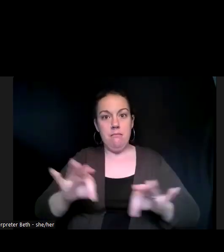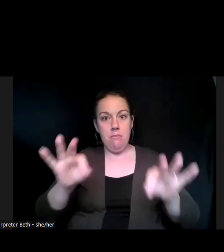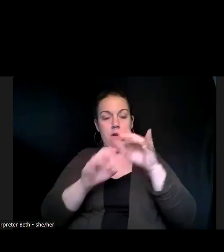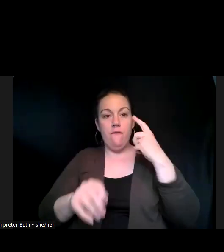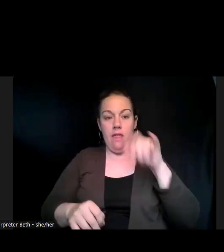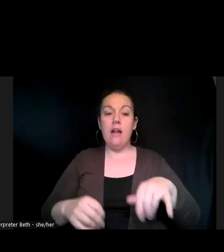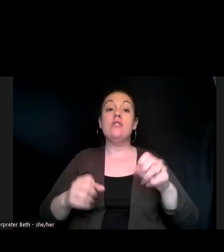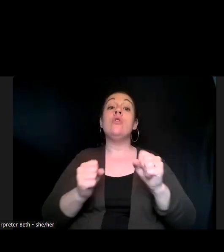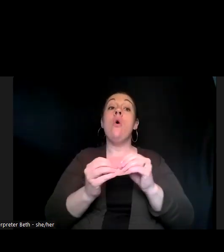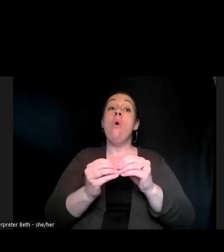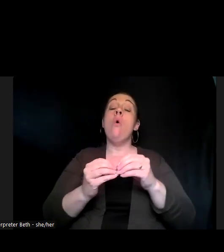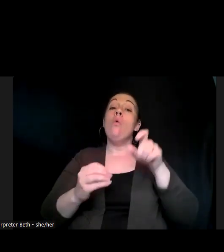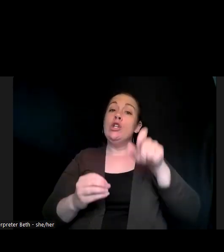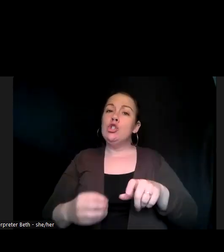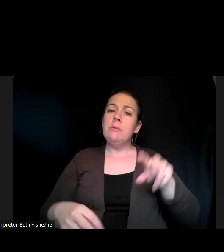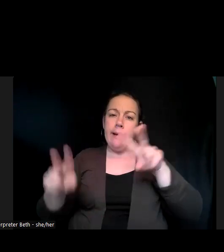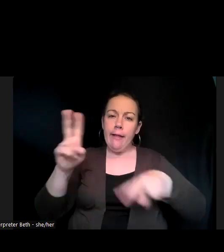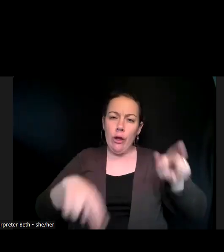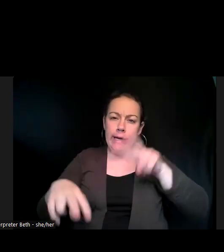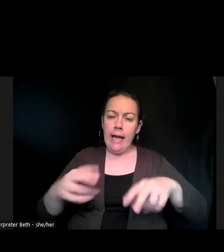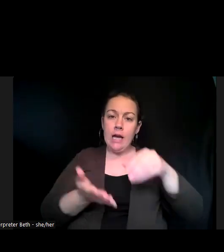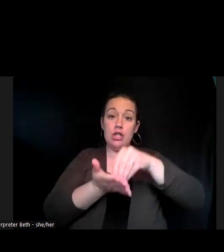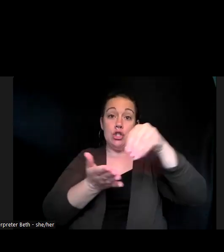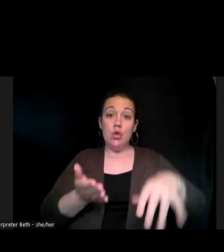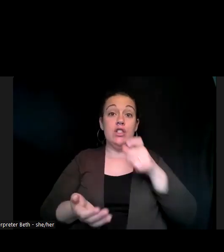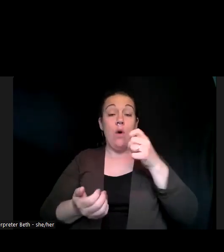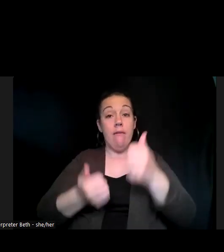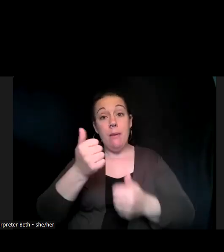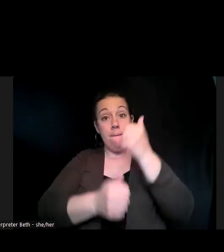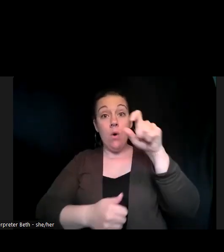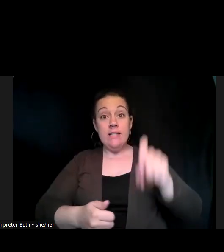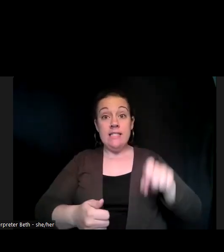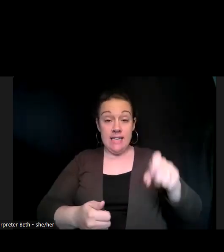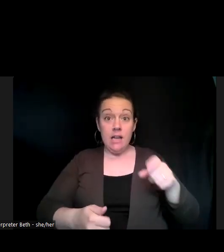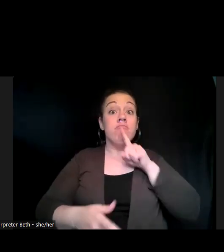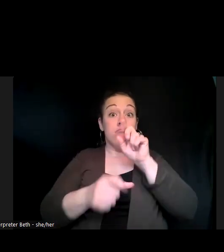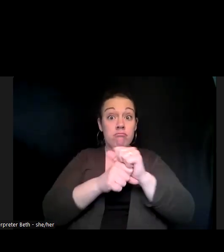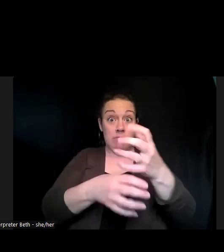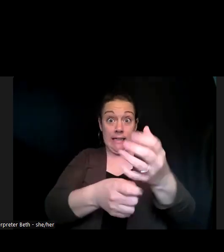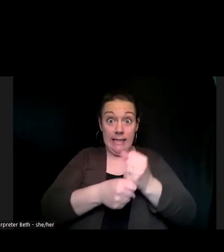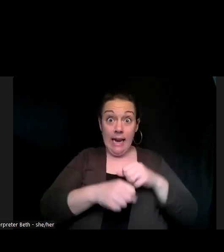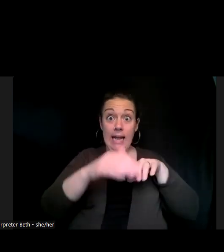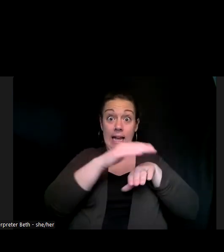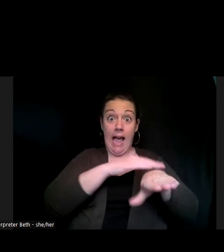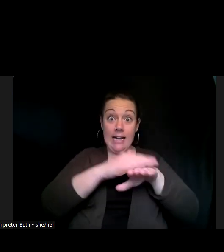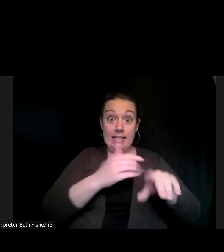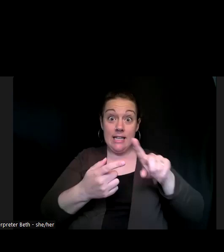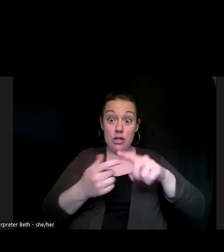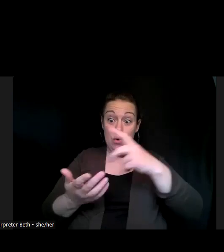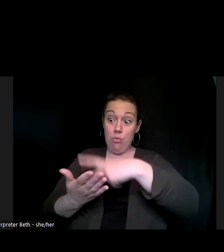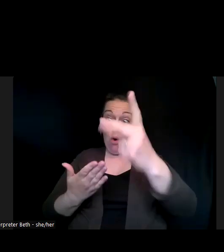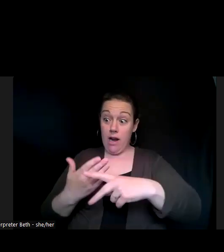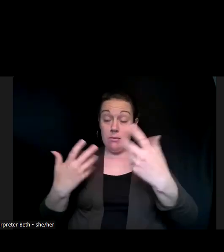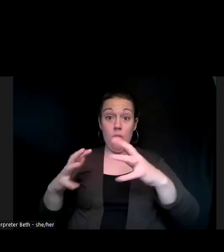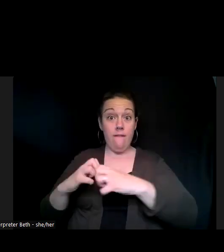at are the students with the most needs getting access to the programming and investments that we've already invested in? We know